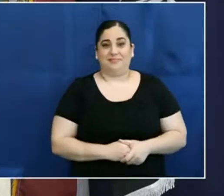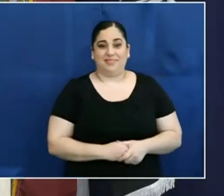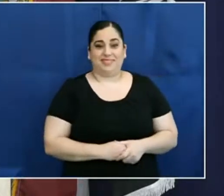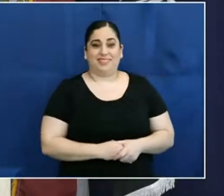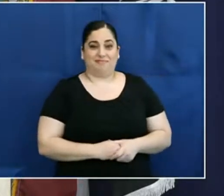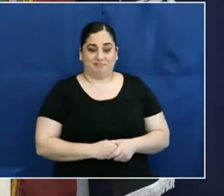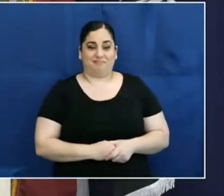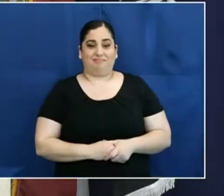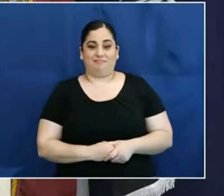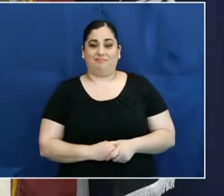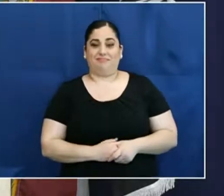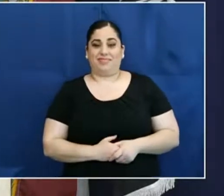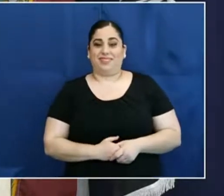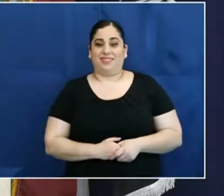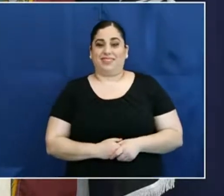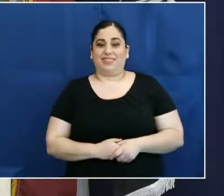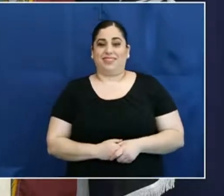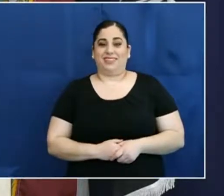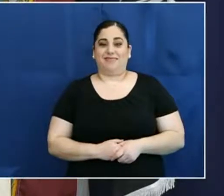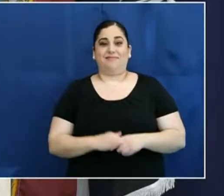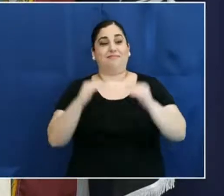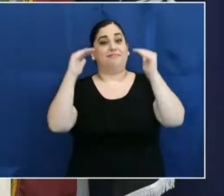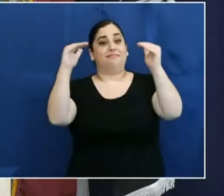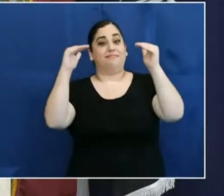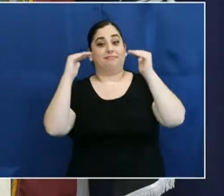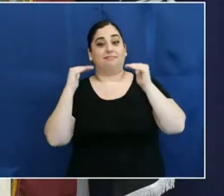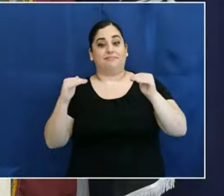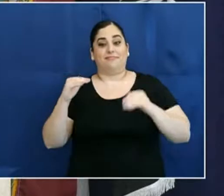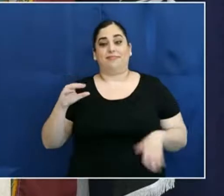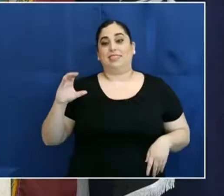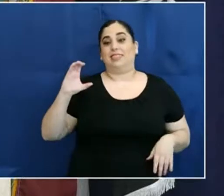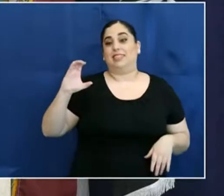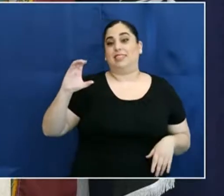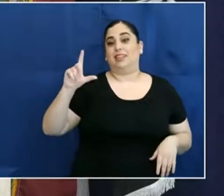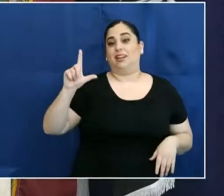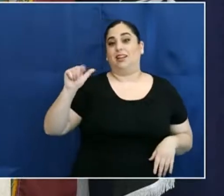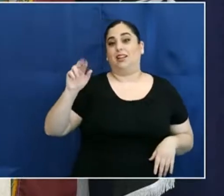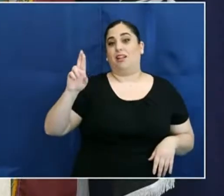Okay, this question is from Claudia Bucio with Univision.